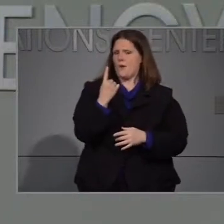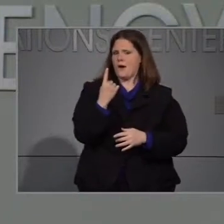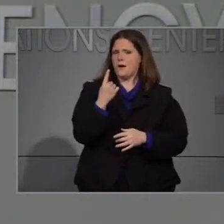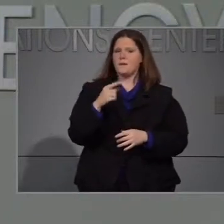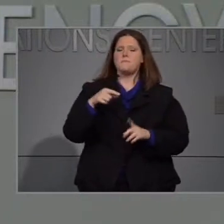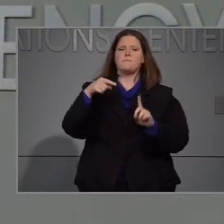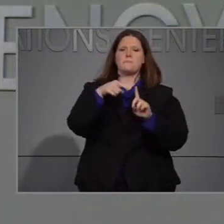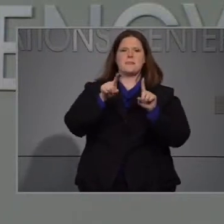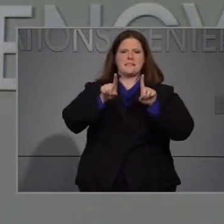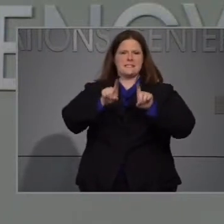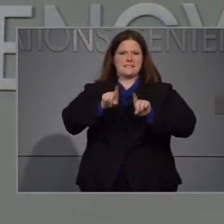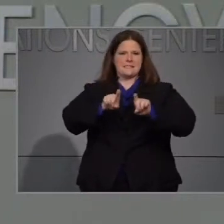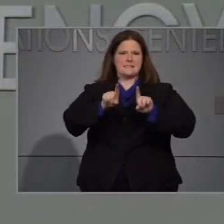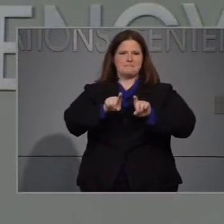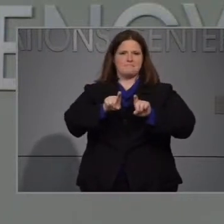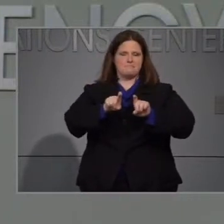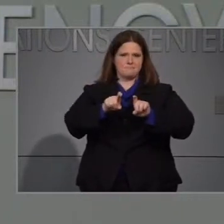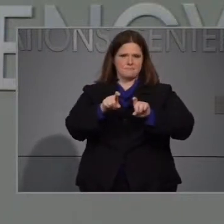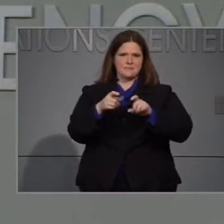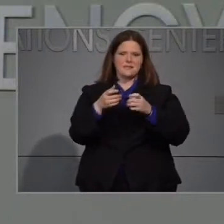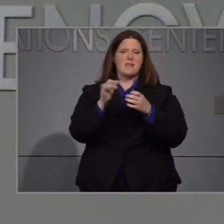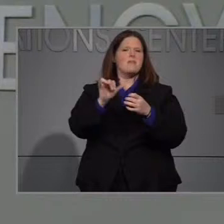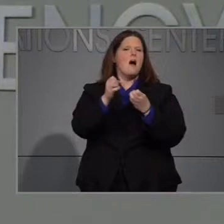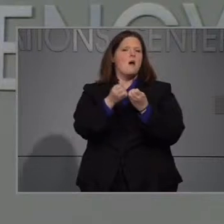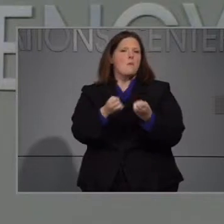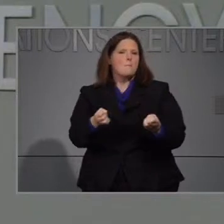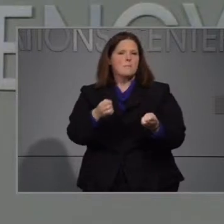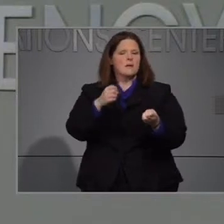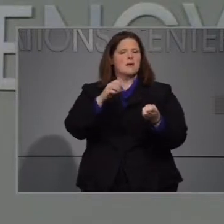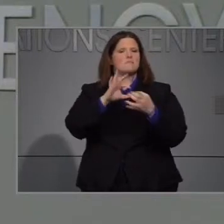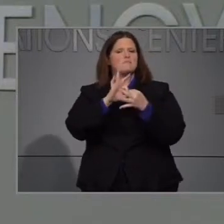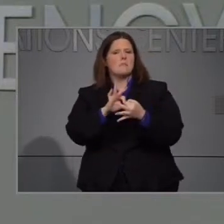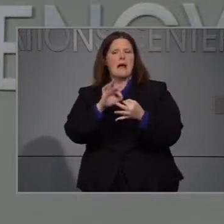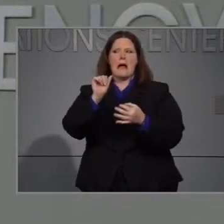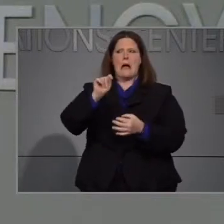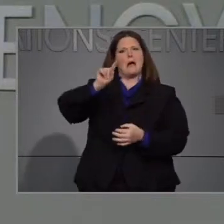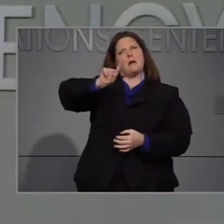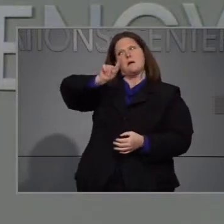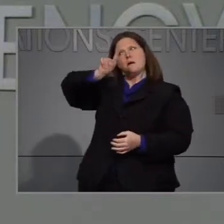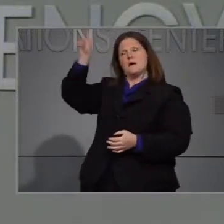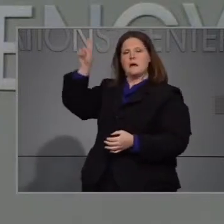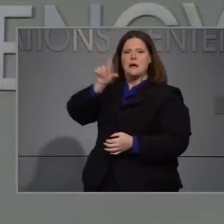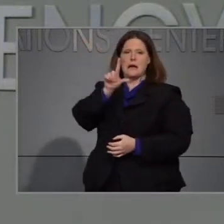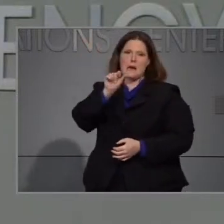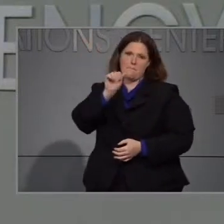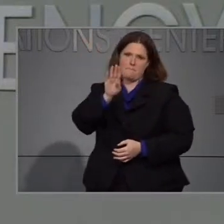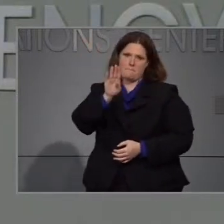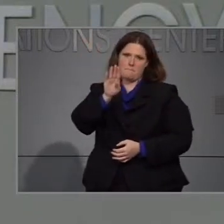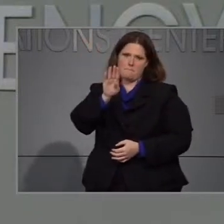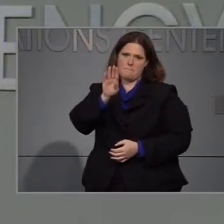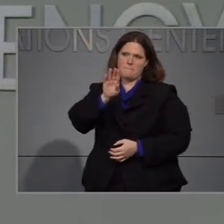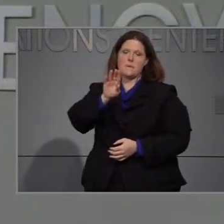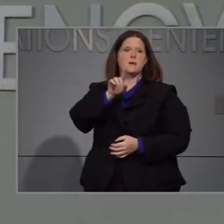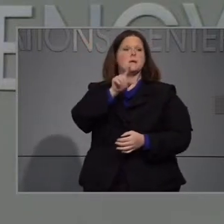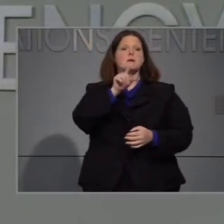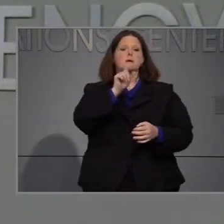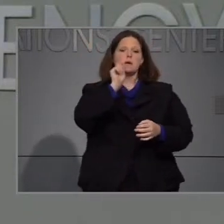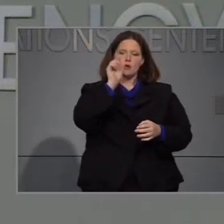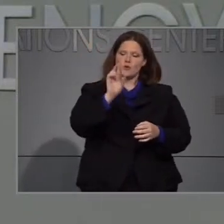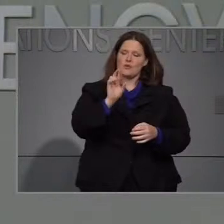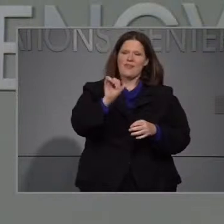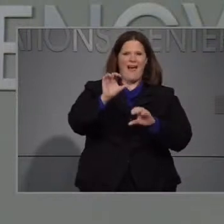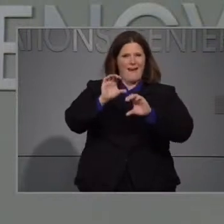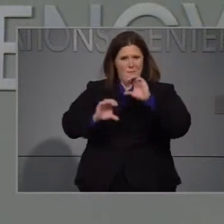some of our testing supplies. And these are the supplies needed at the laboratories to process the tests, the reagents.